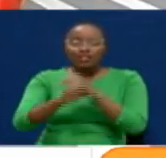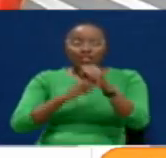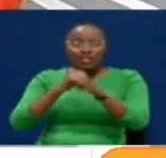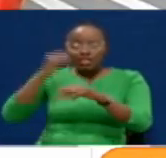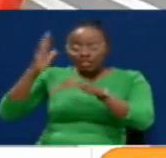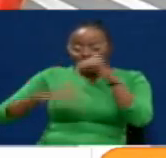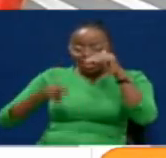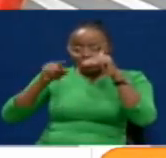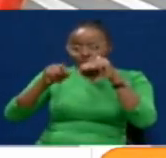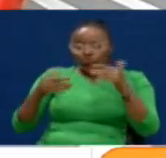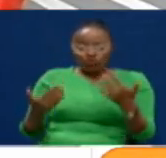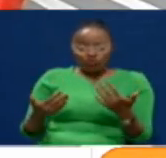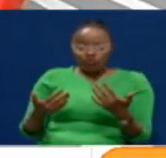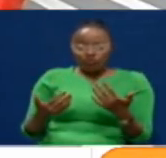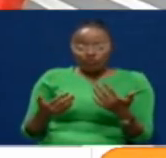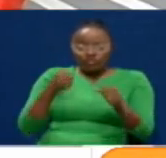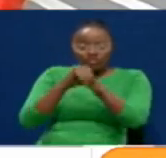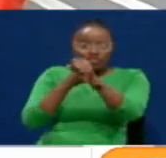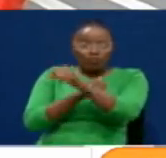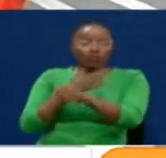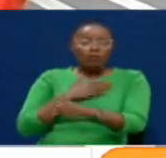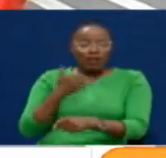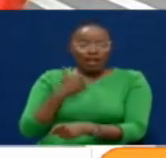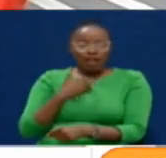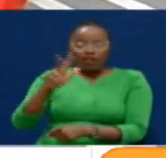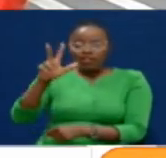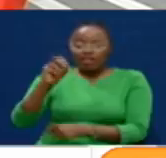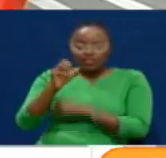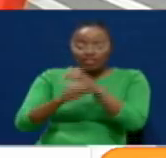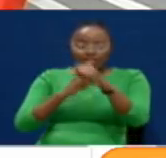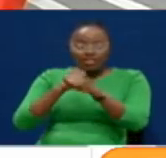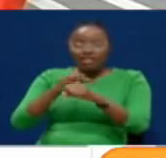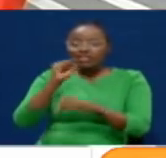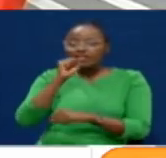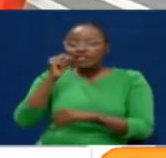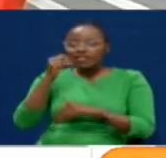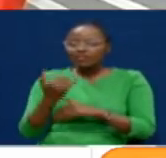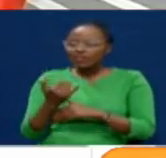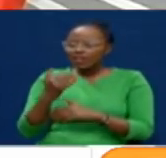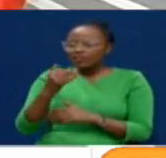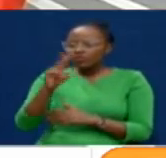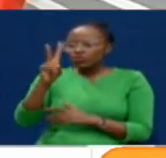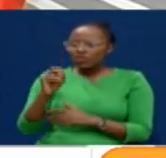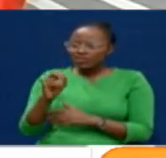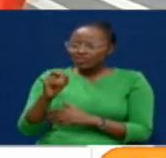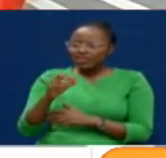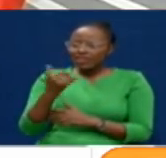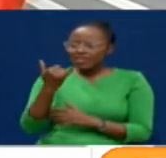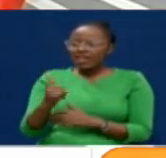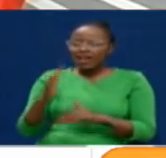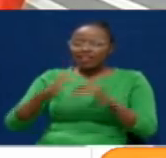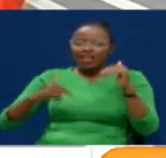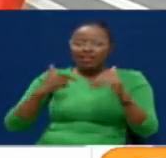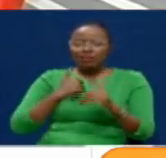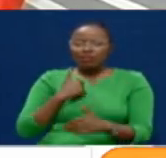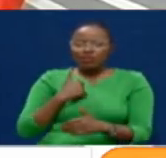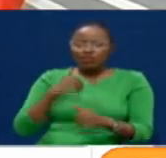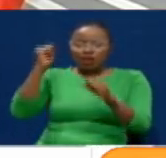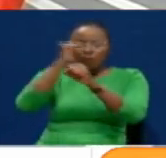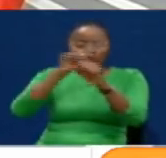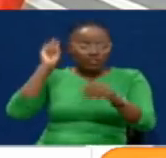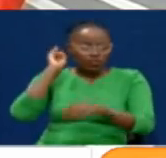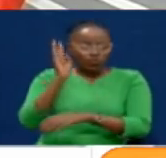you. He said he has got all my support. Wow. 30 years younger than you. And 20 younger than me. And if he rules the look next... at this, he's going to be president one